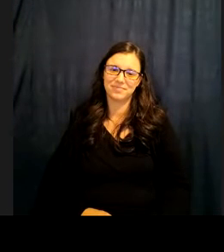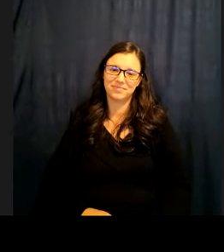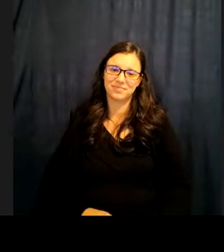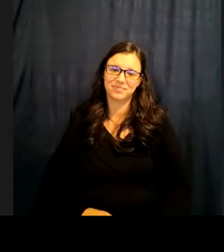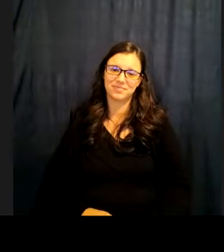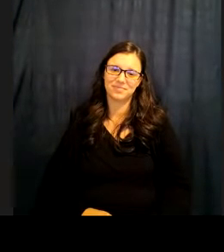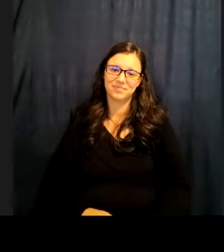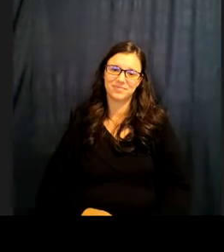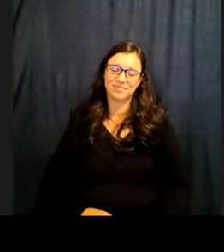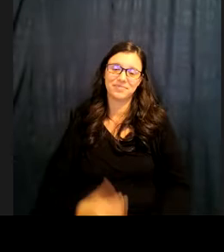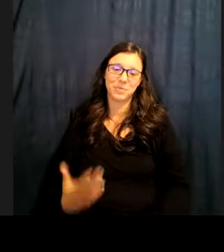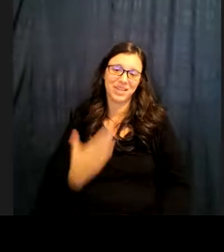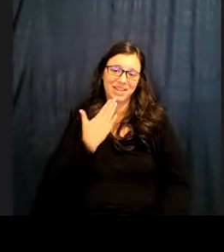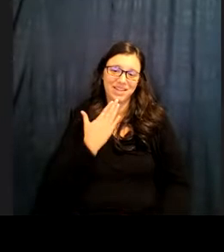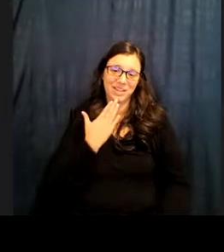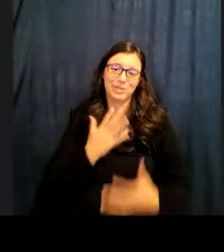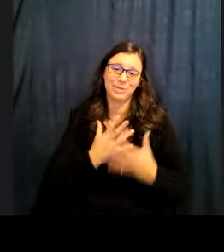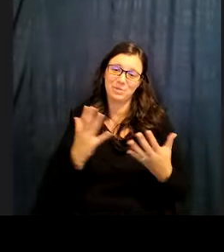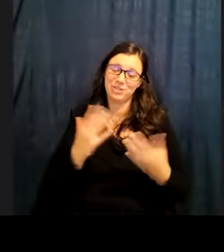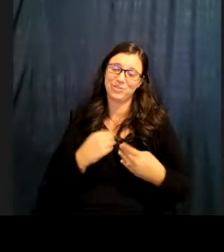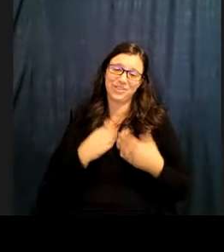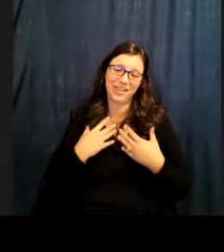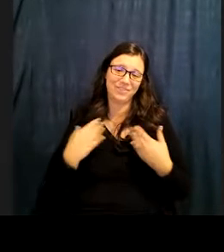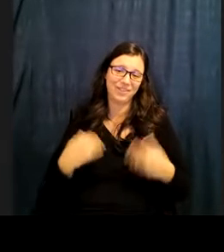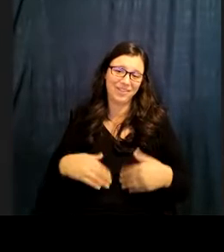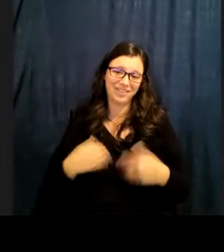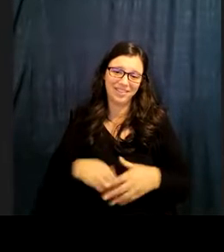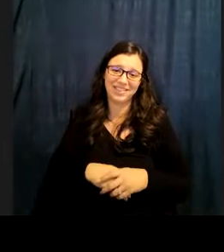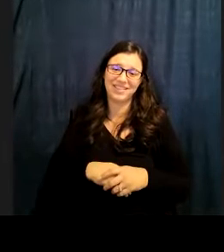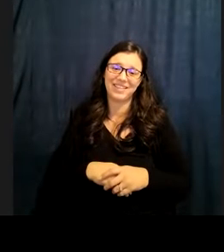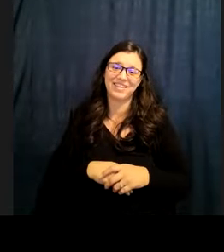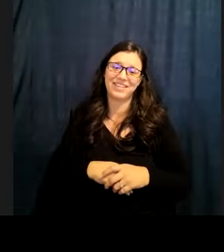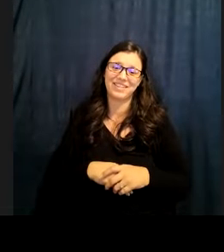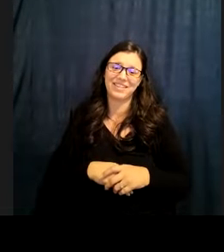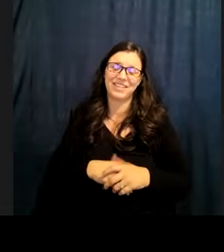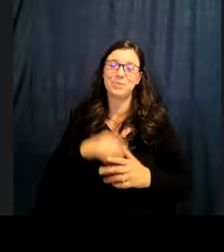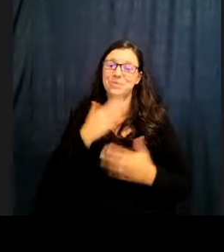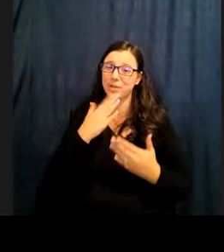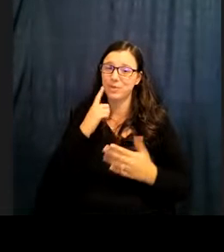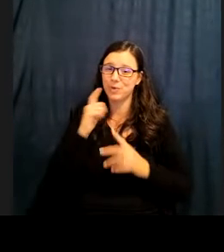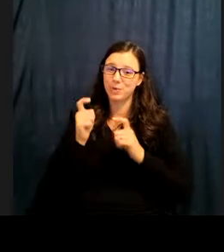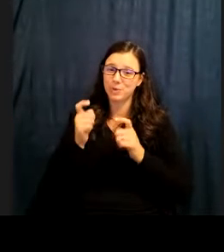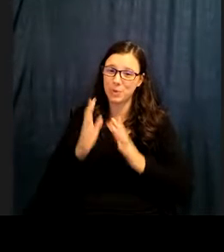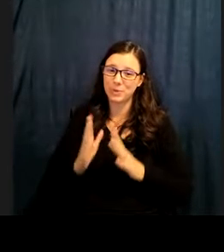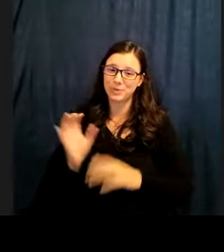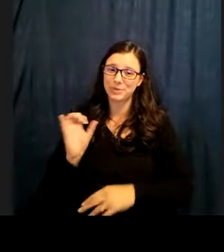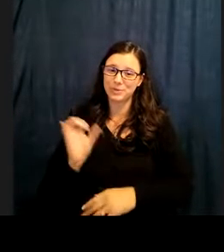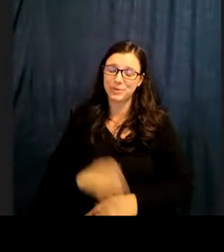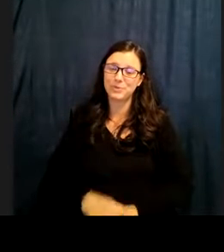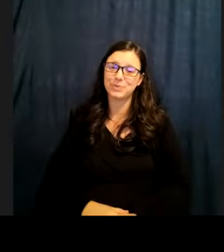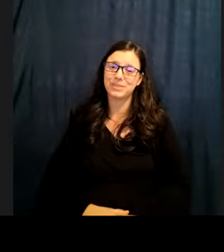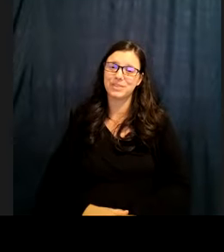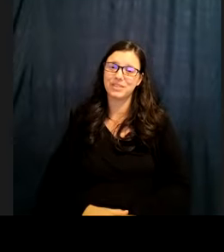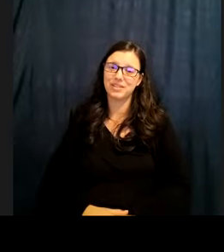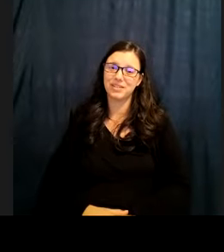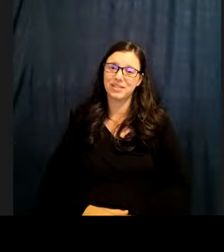Well, thank you very much, Alice. This has been delightful. And we'd also like to thank our donors. Here we go.